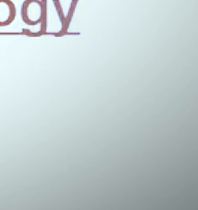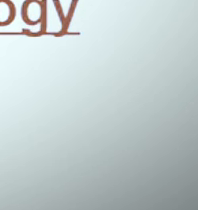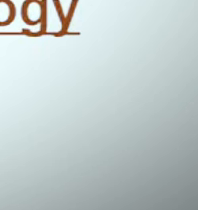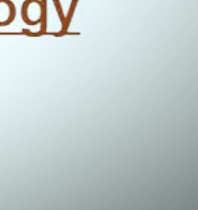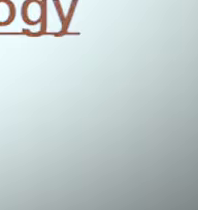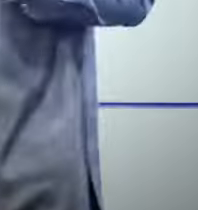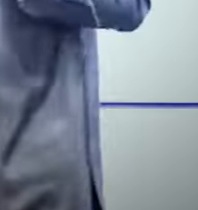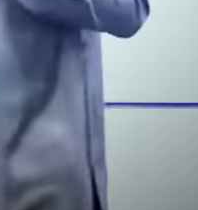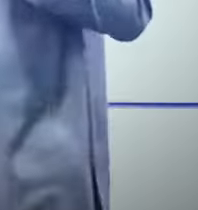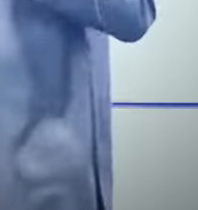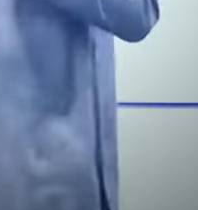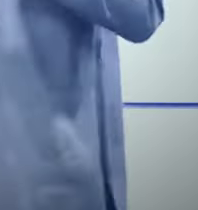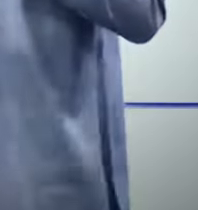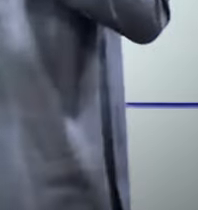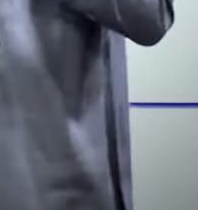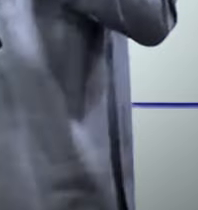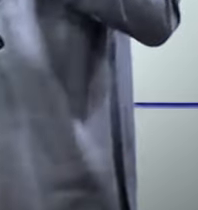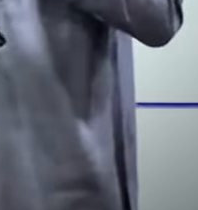Paul says it leads to